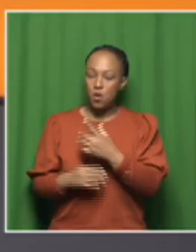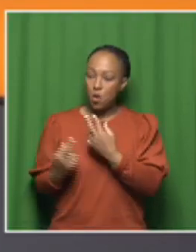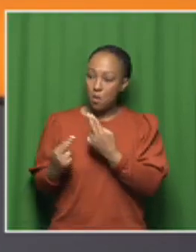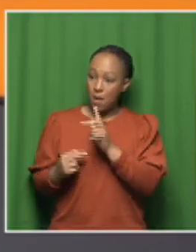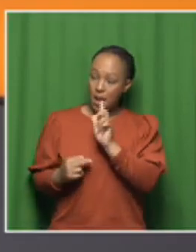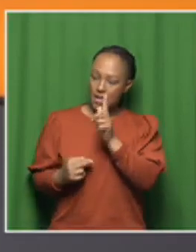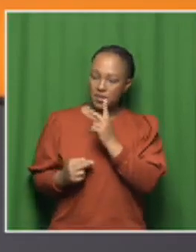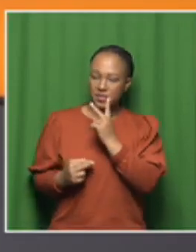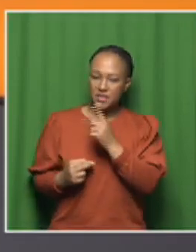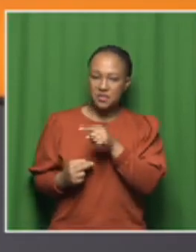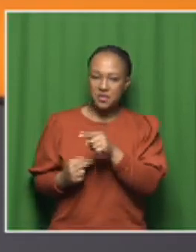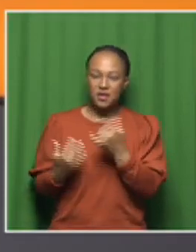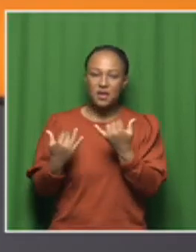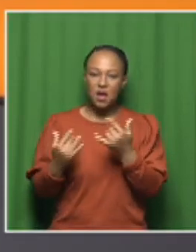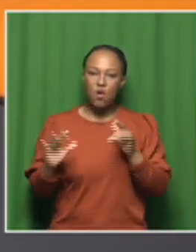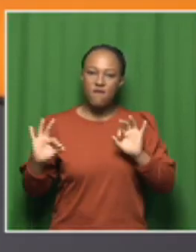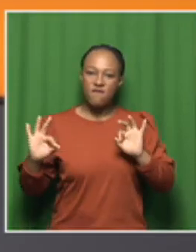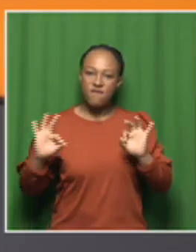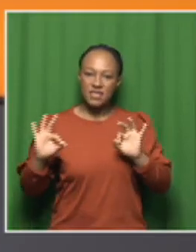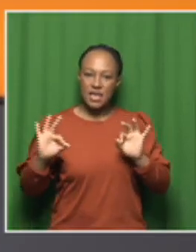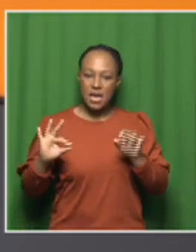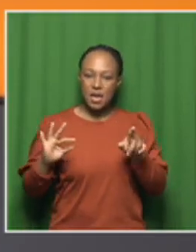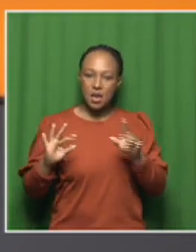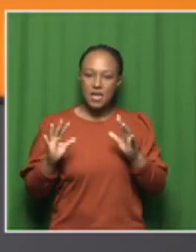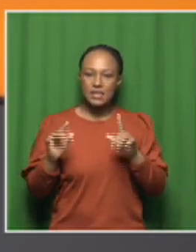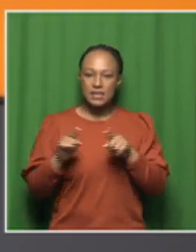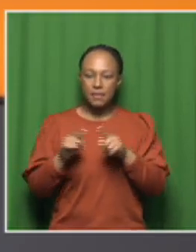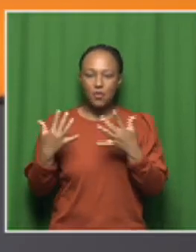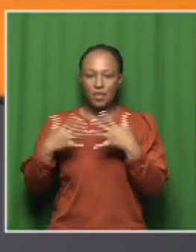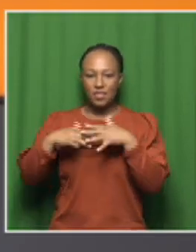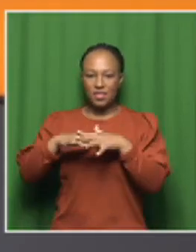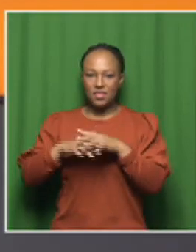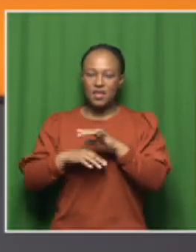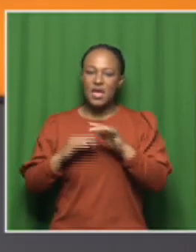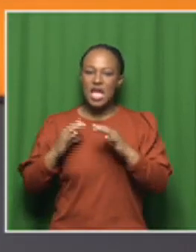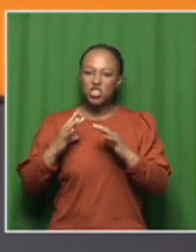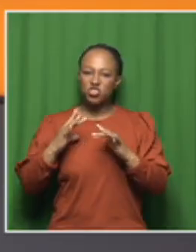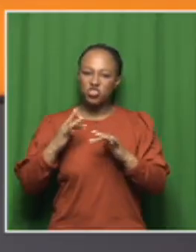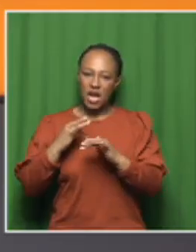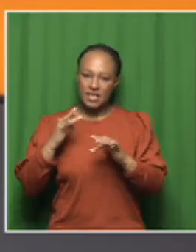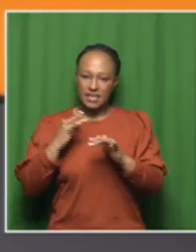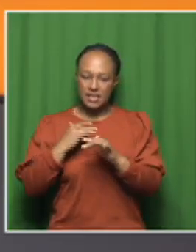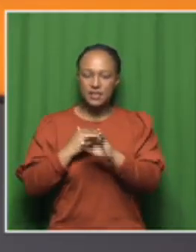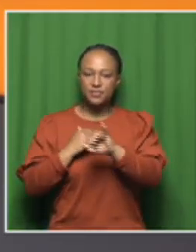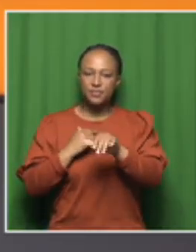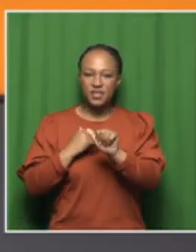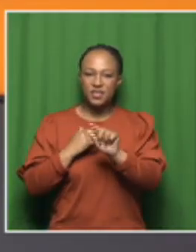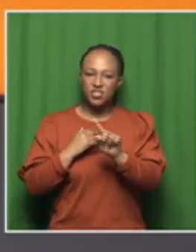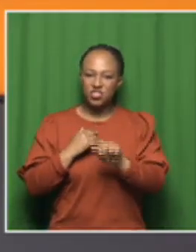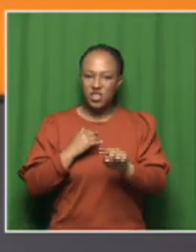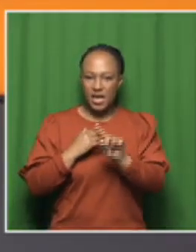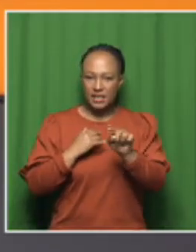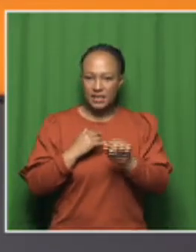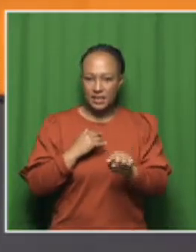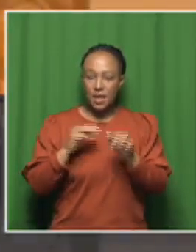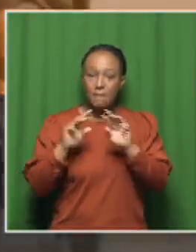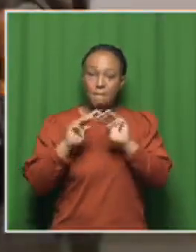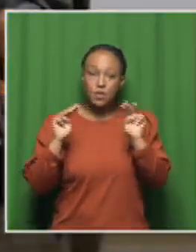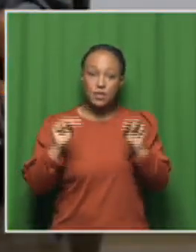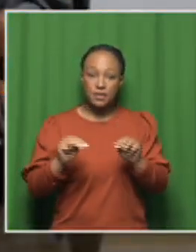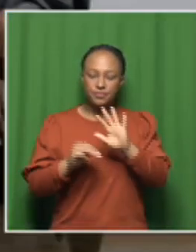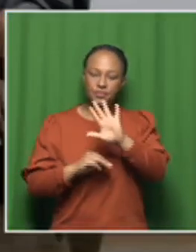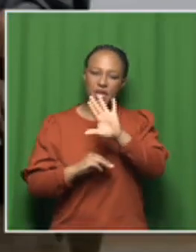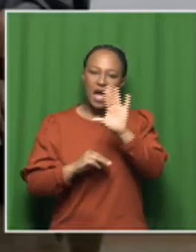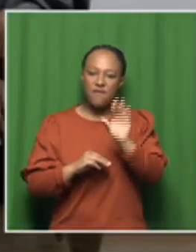as we continue now, fashion meets jazz. In our first arts chat this morning, fashion meets jazz at the Museum Africa. It exposed the harmony